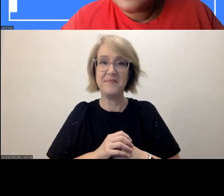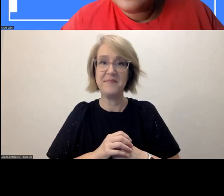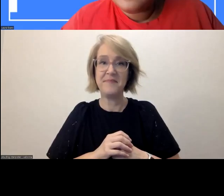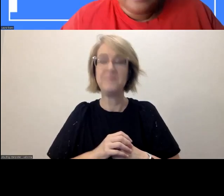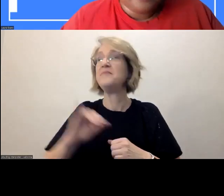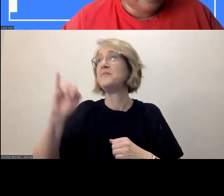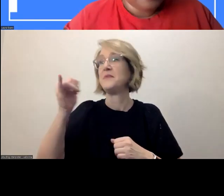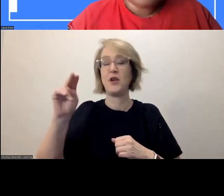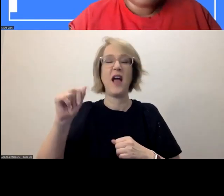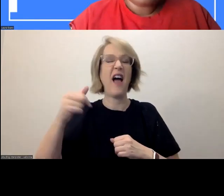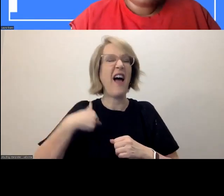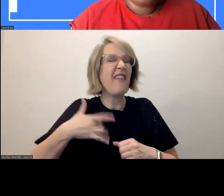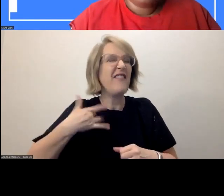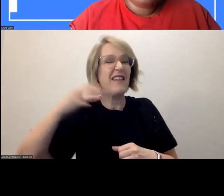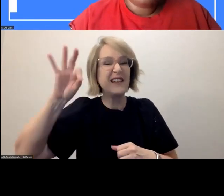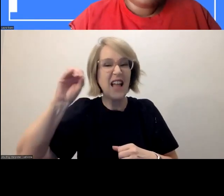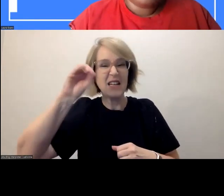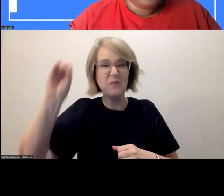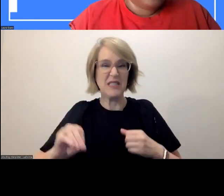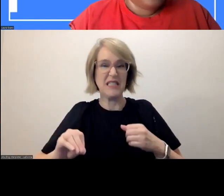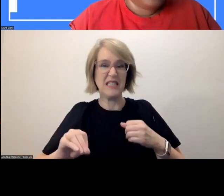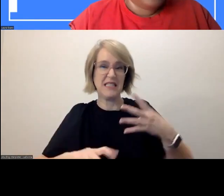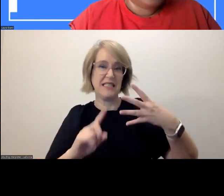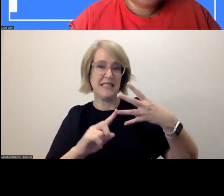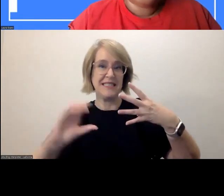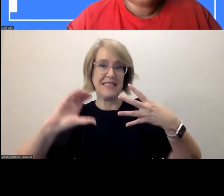I am like 90% certain that it is C.